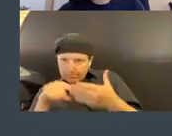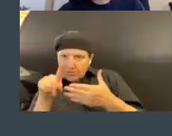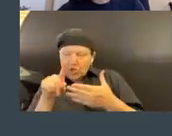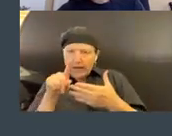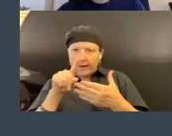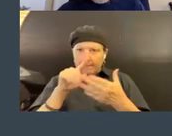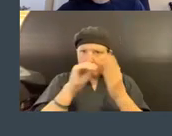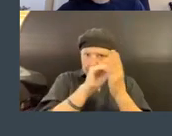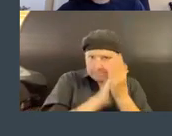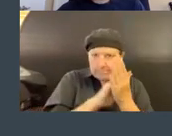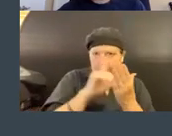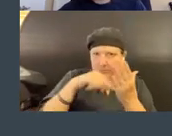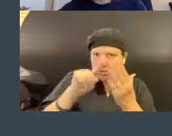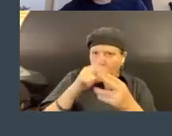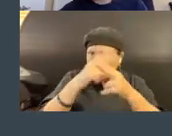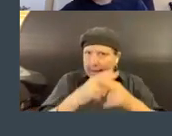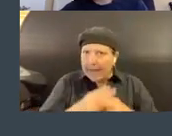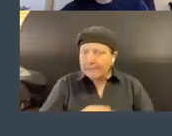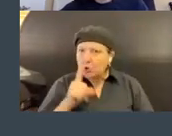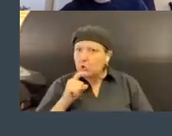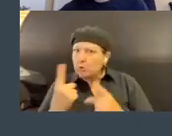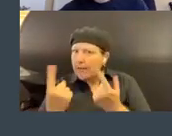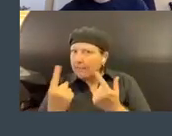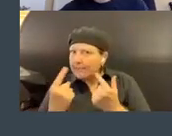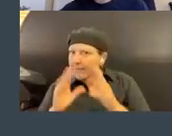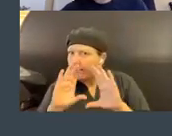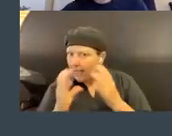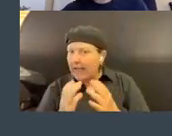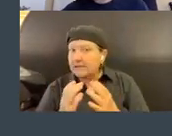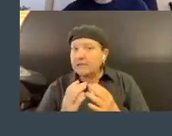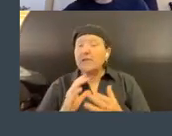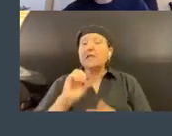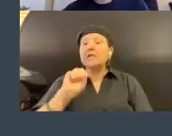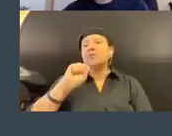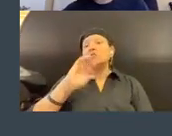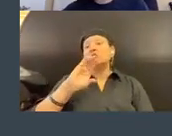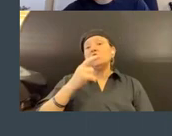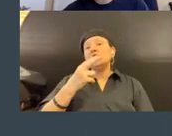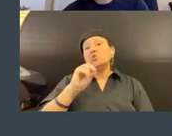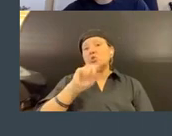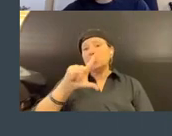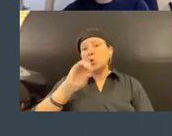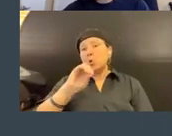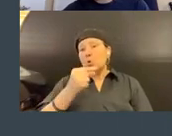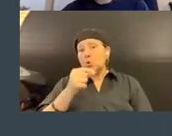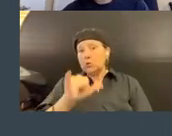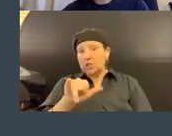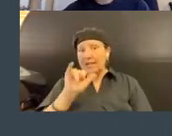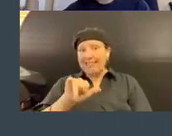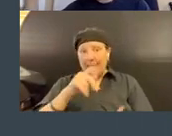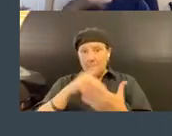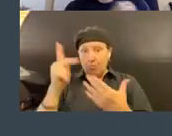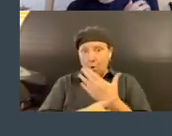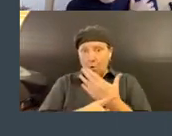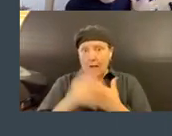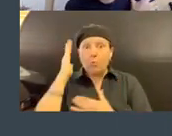registered. And again, as we talk about accountability, Schoology is that platform that we're going to be using, and there's a reason for that.